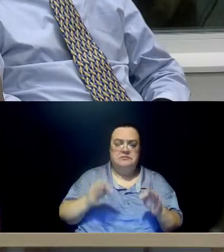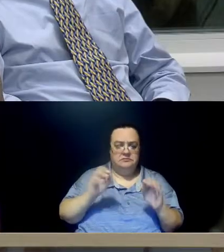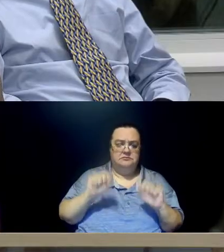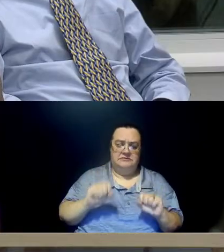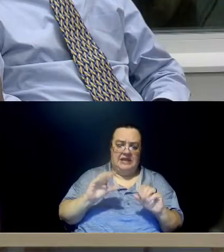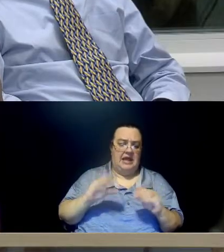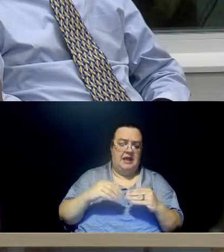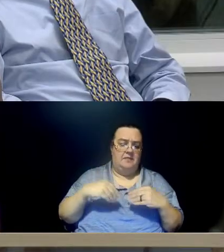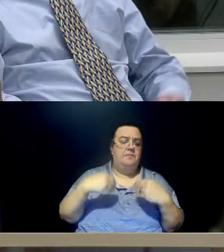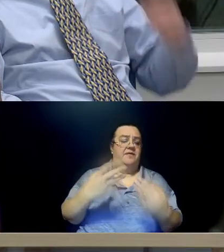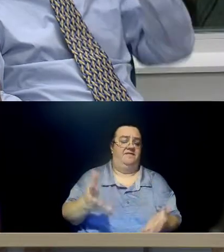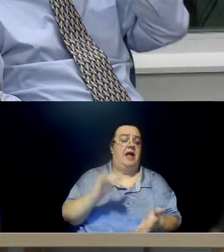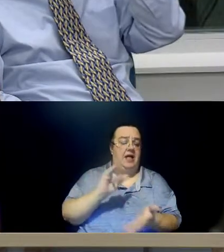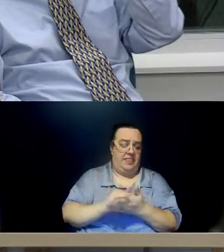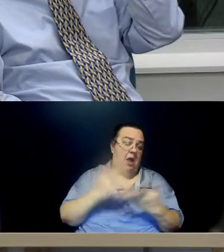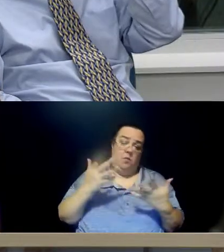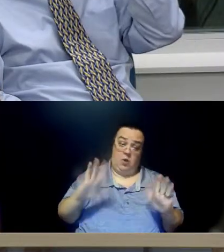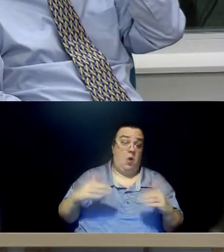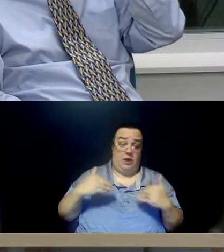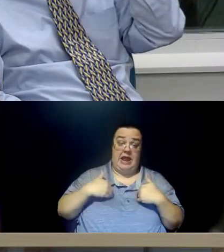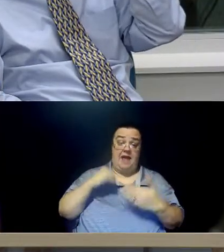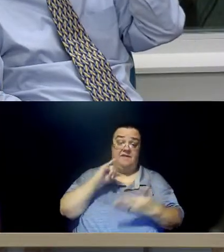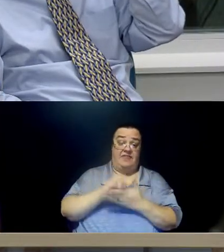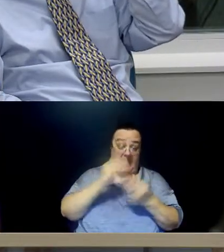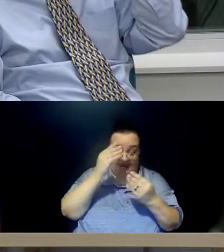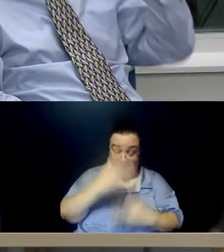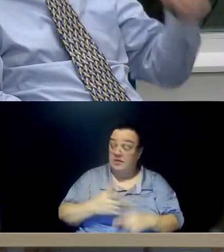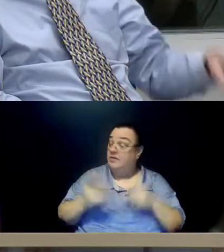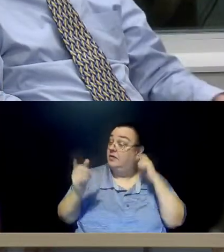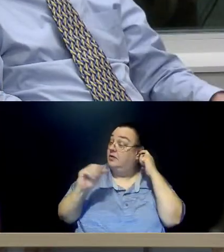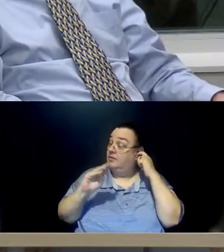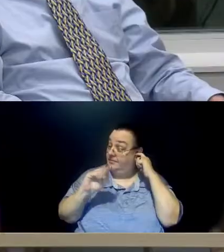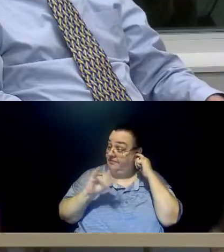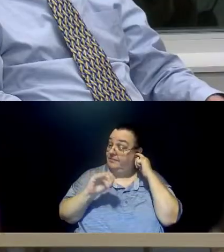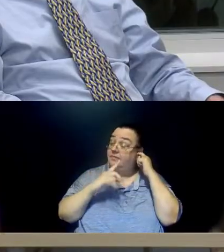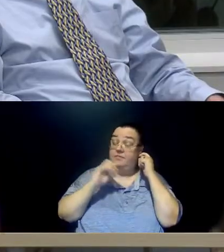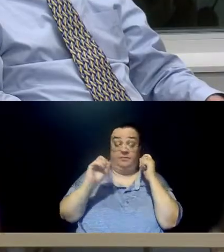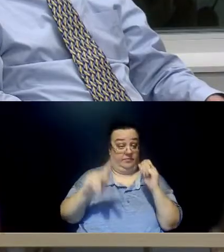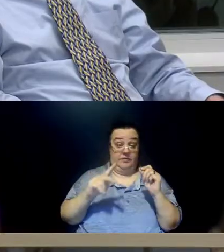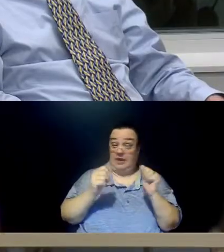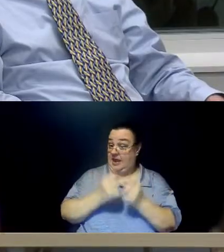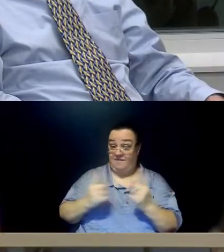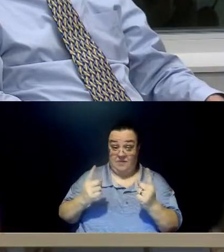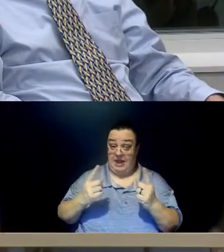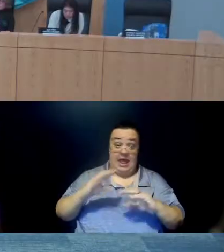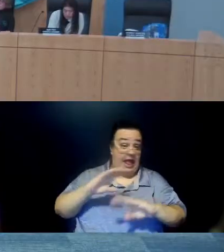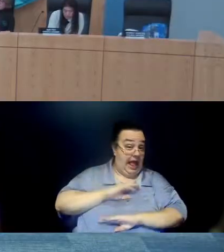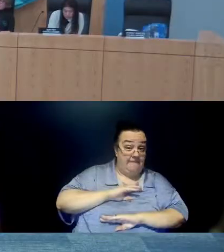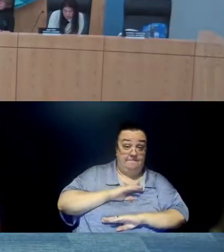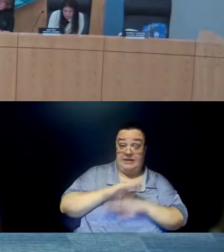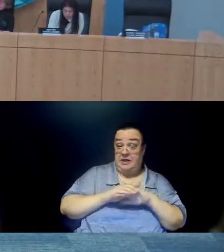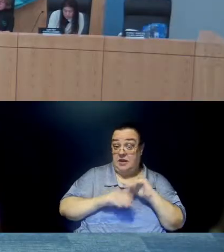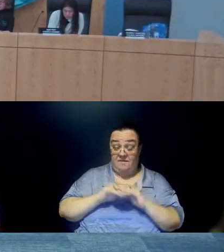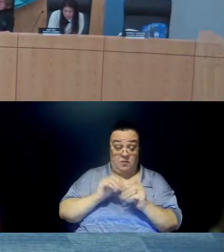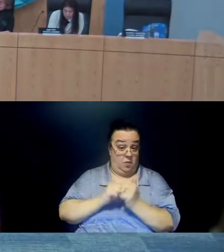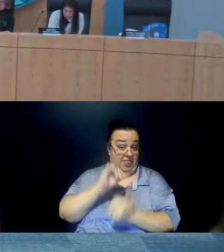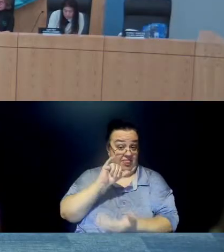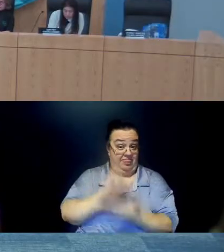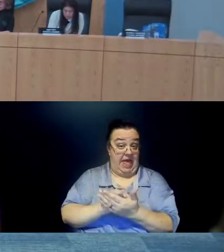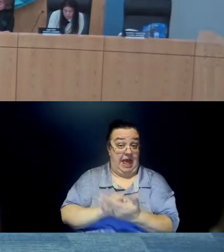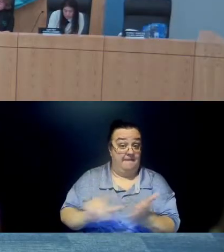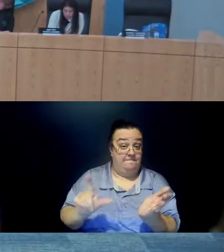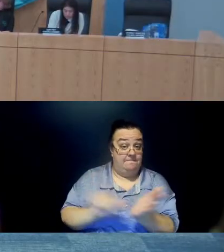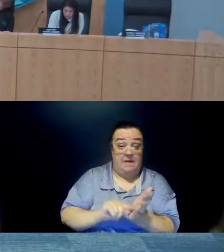it. Right. Okay, is everyone happy and comfortable with that being published